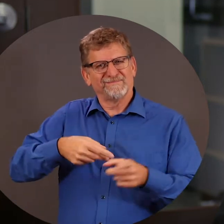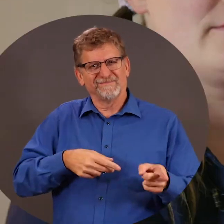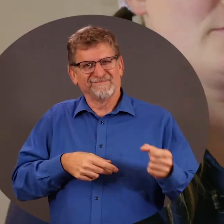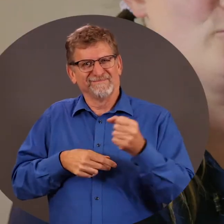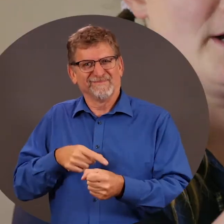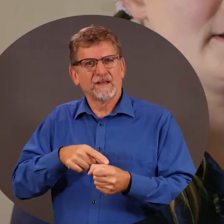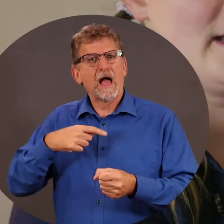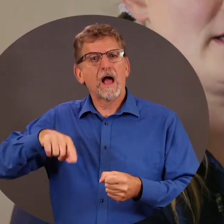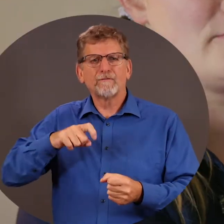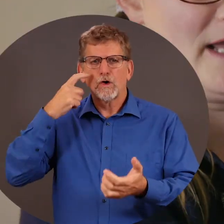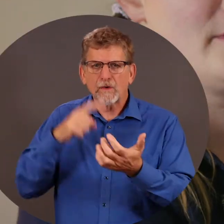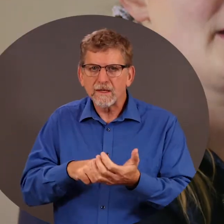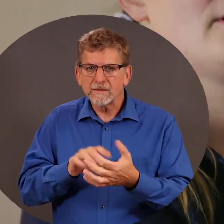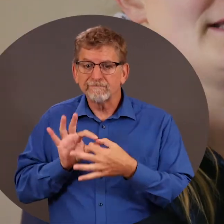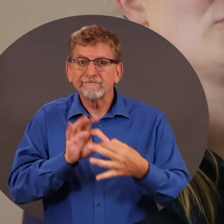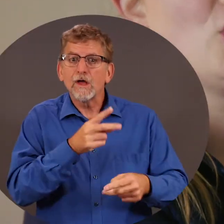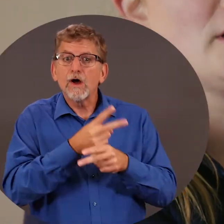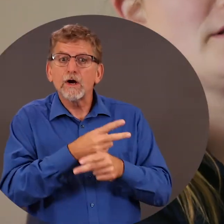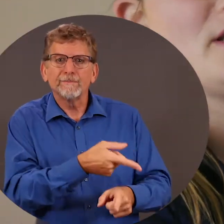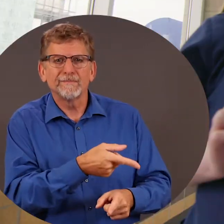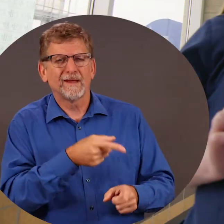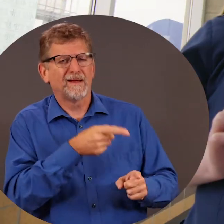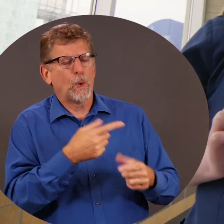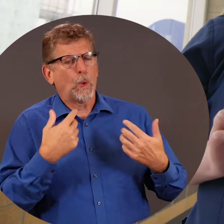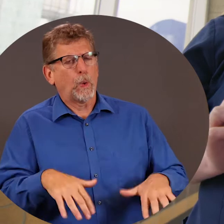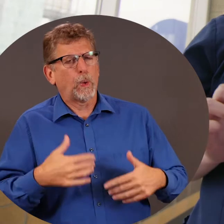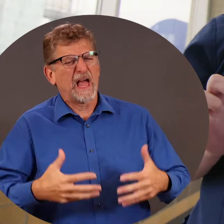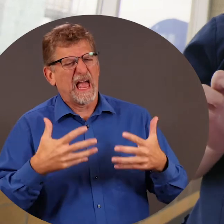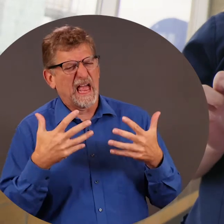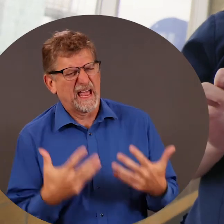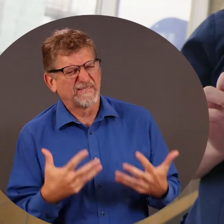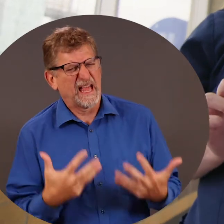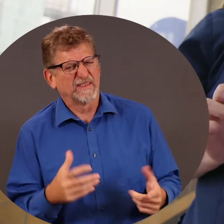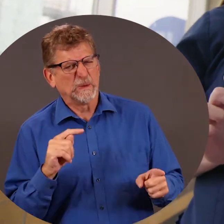tool. When Dan became my legal guardian, there was no other option.